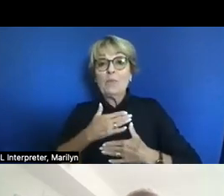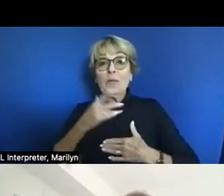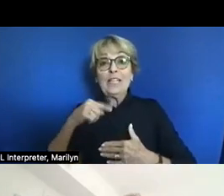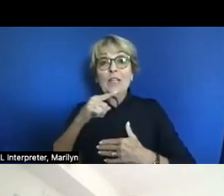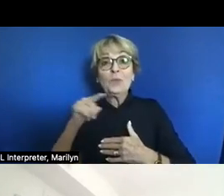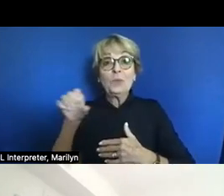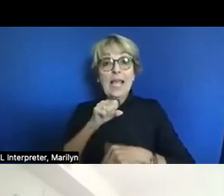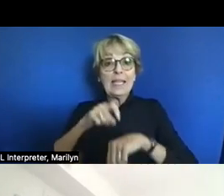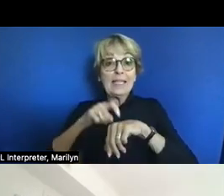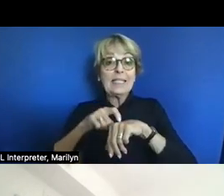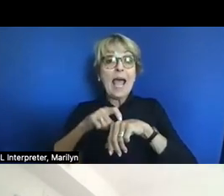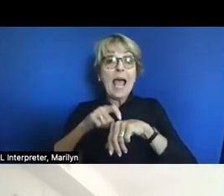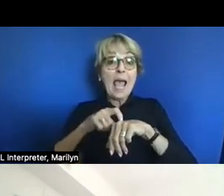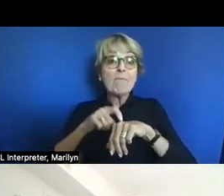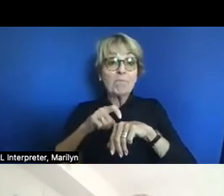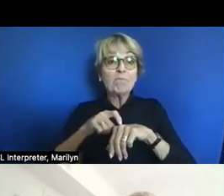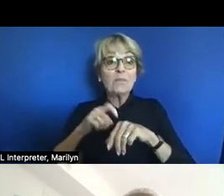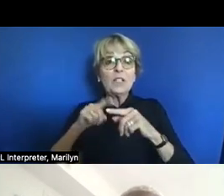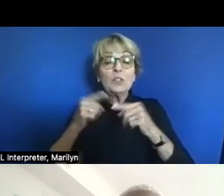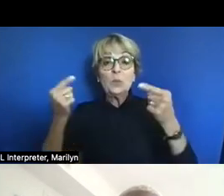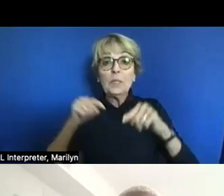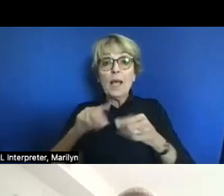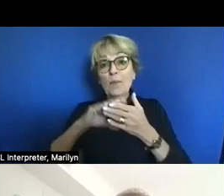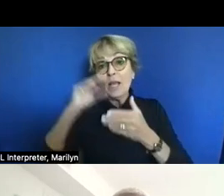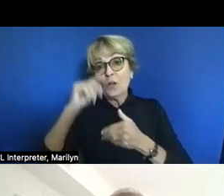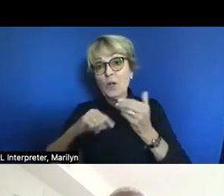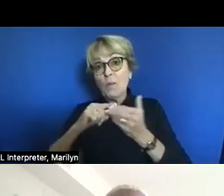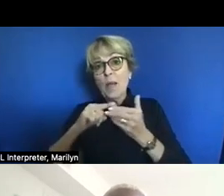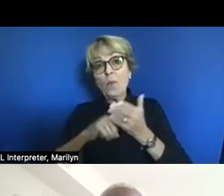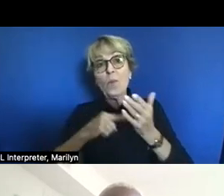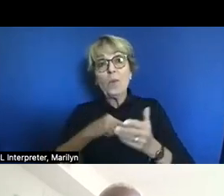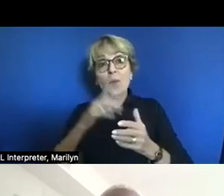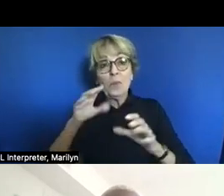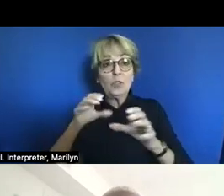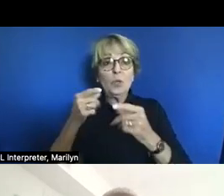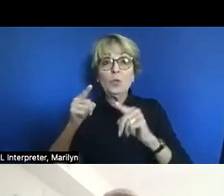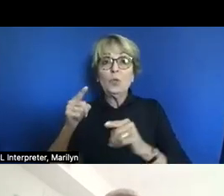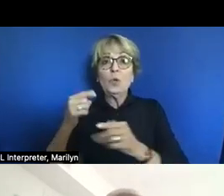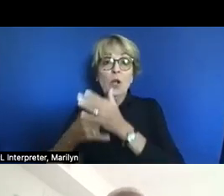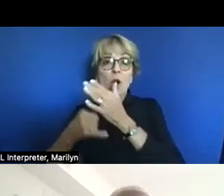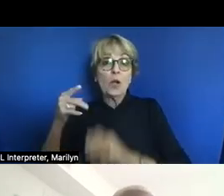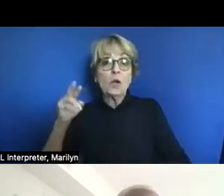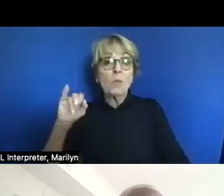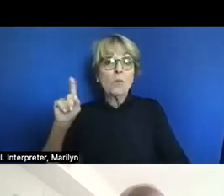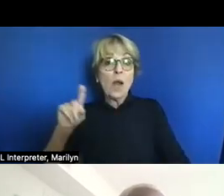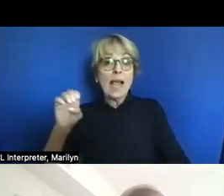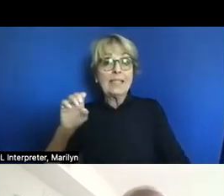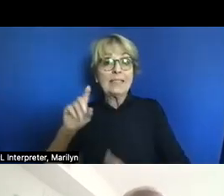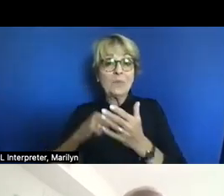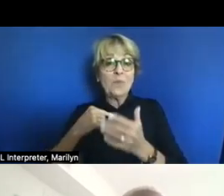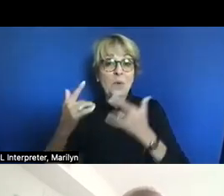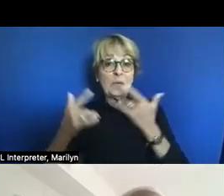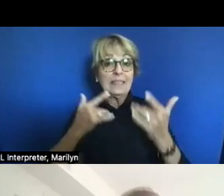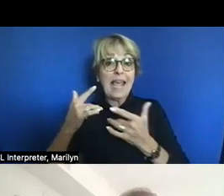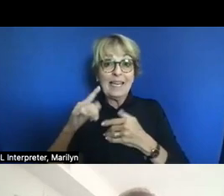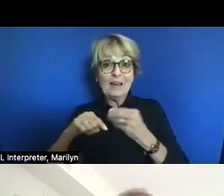the time to just, come and learn about the things that we are going to be doing during Art Prize and the things we're excited about. And